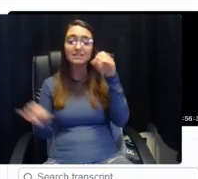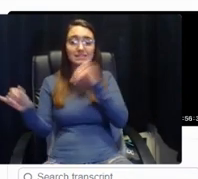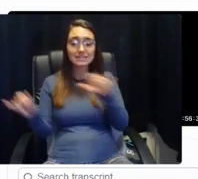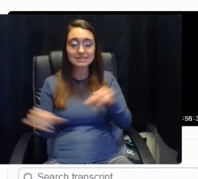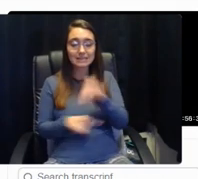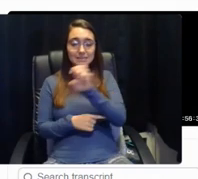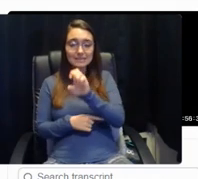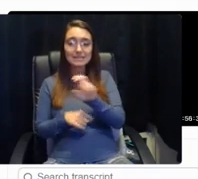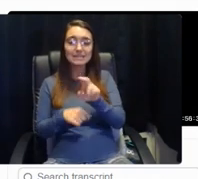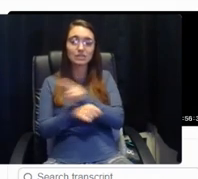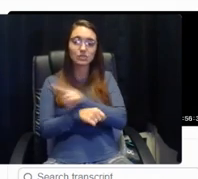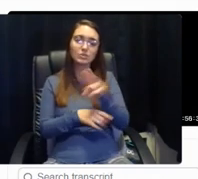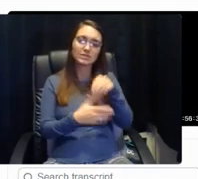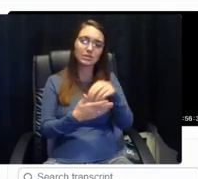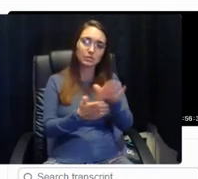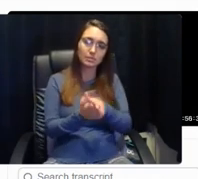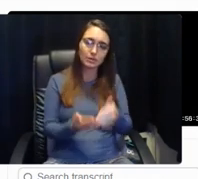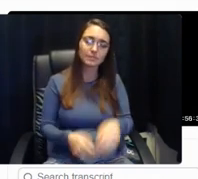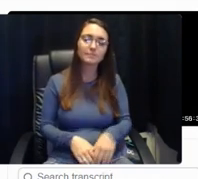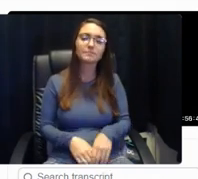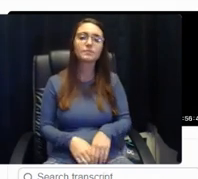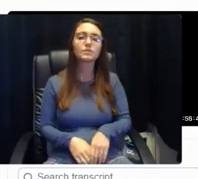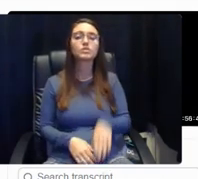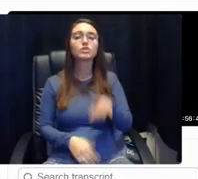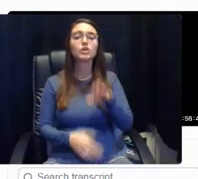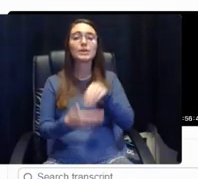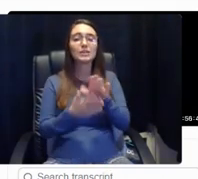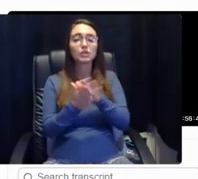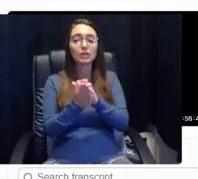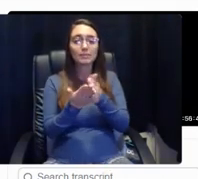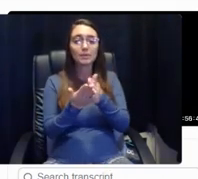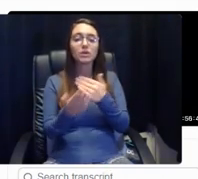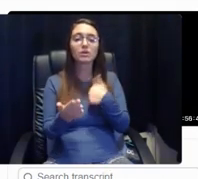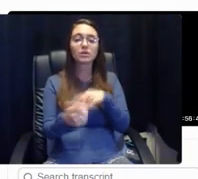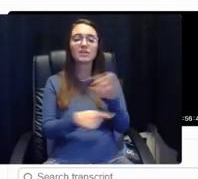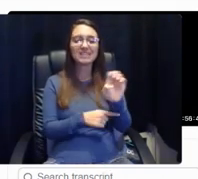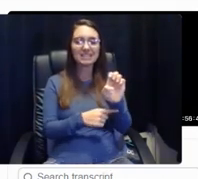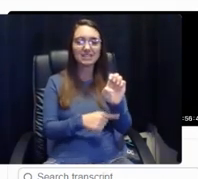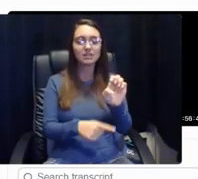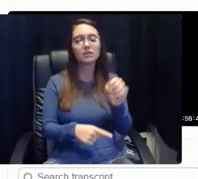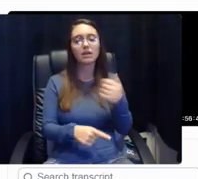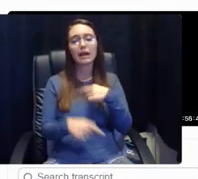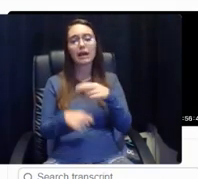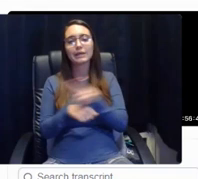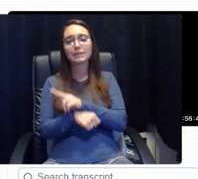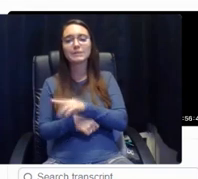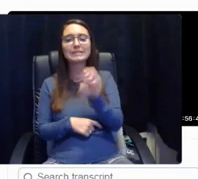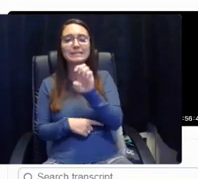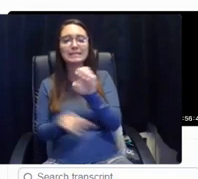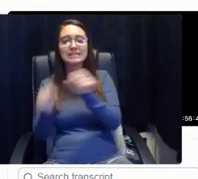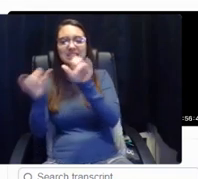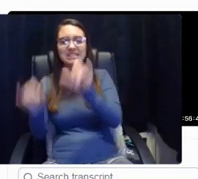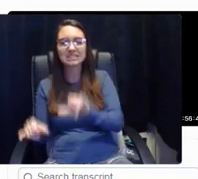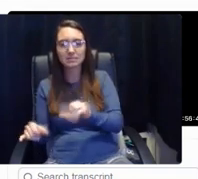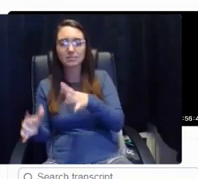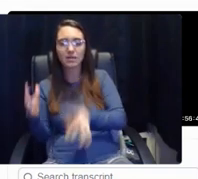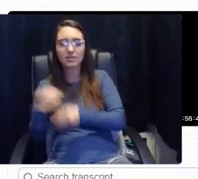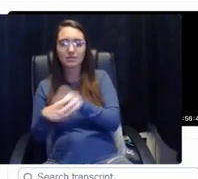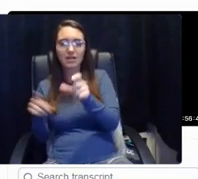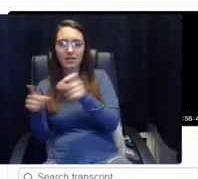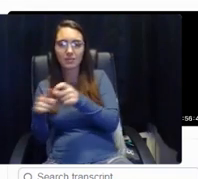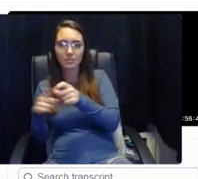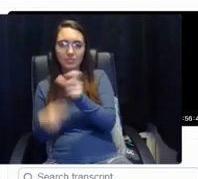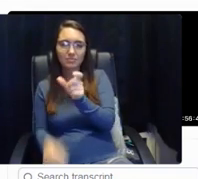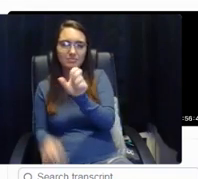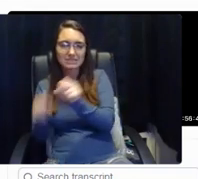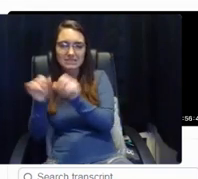used in your textbook. So in your textbook, use E. I use E system to make it clear because too many years around. So the E